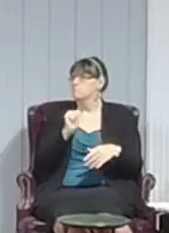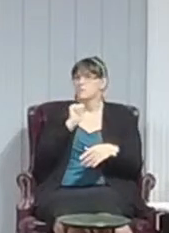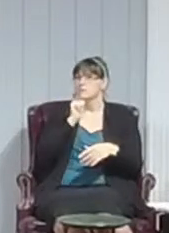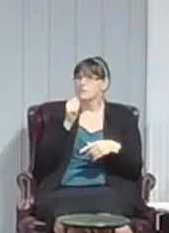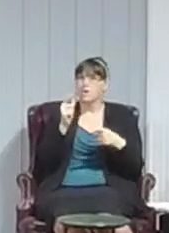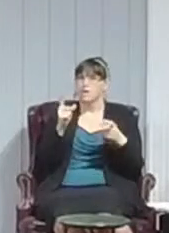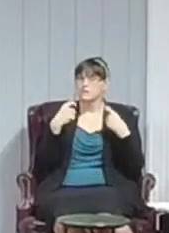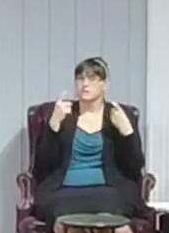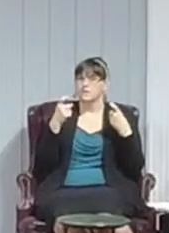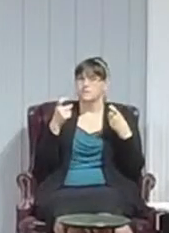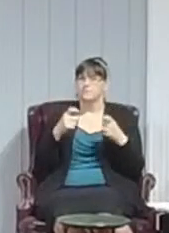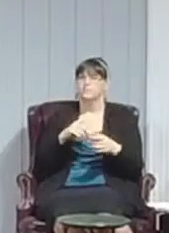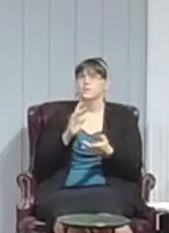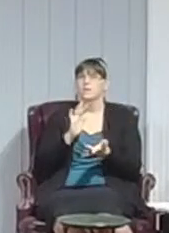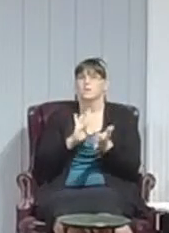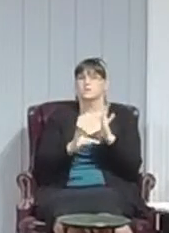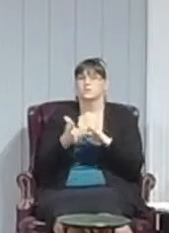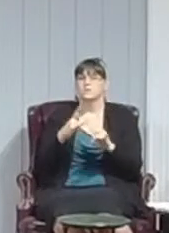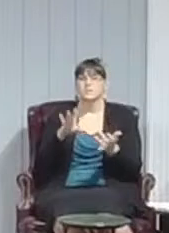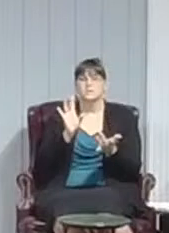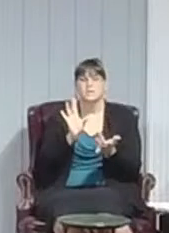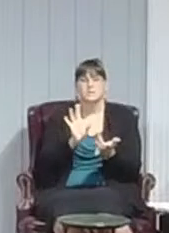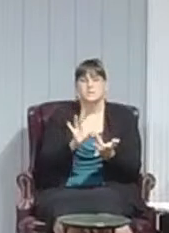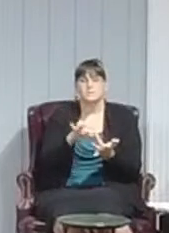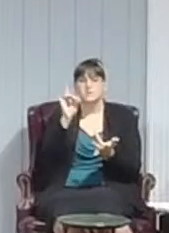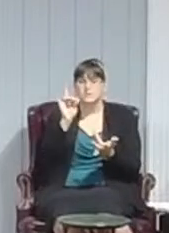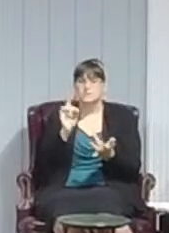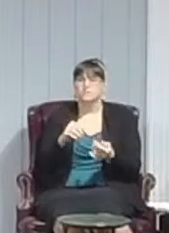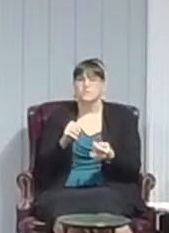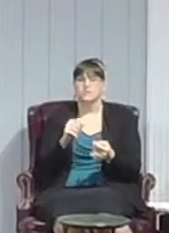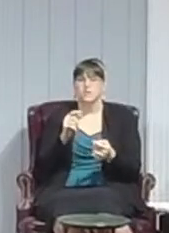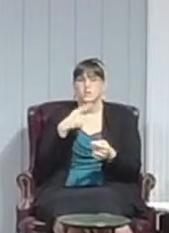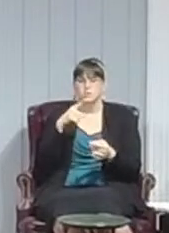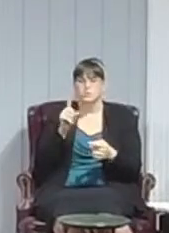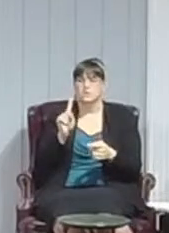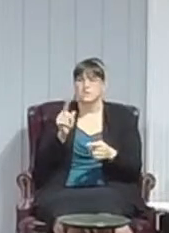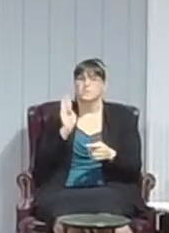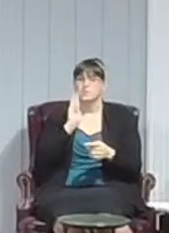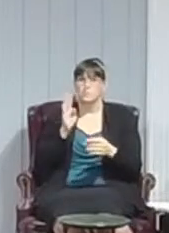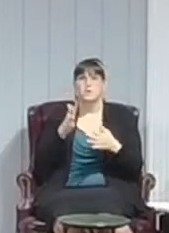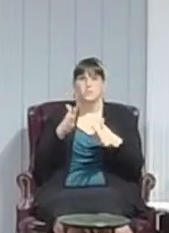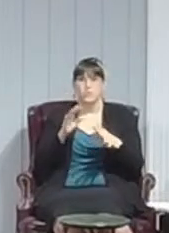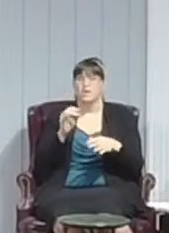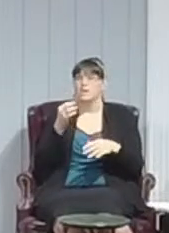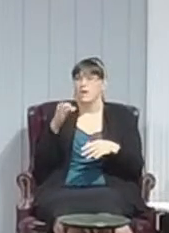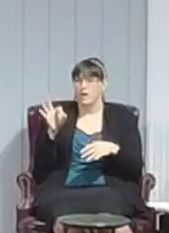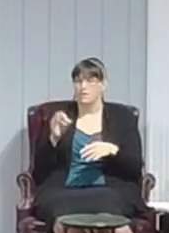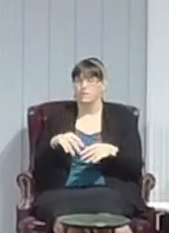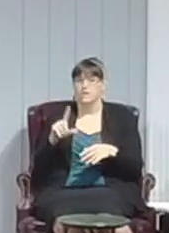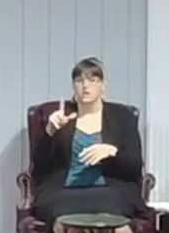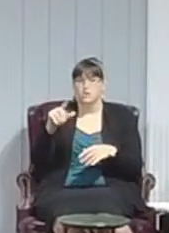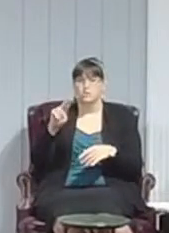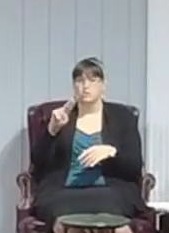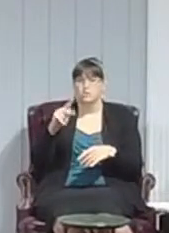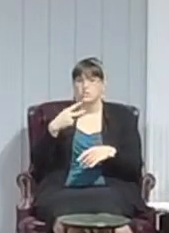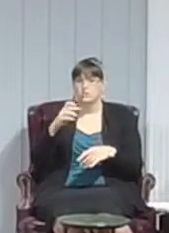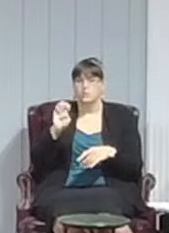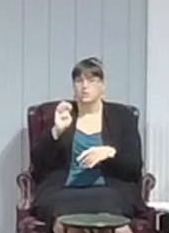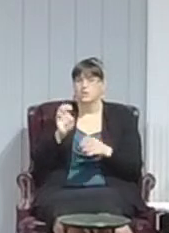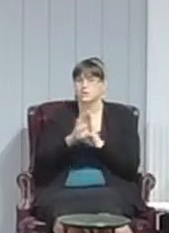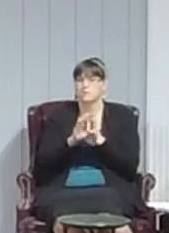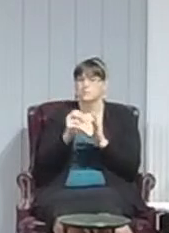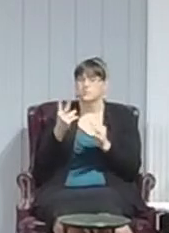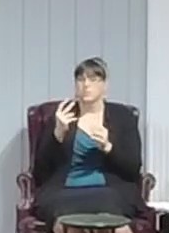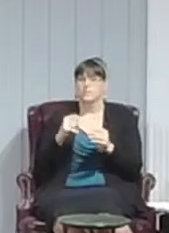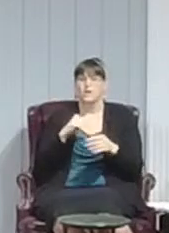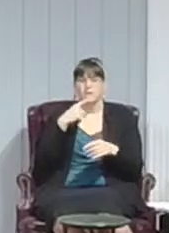is not a sin. In fact, Jesus specifically told us something to be afraid of. In Luke chapter 12, verses 4 and 5,